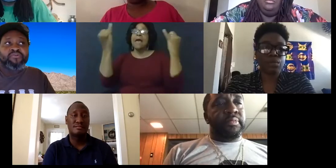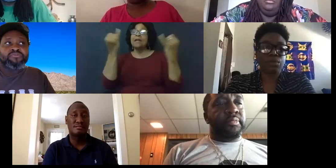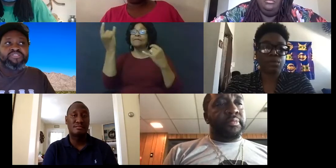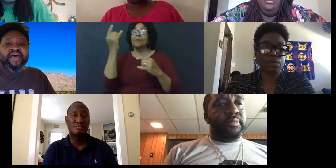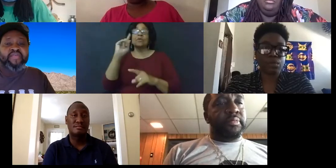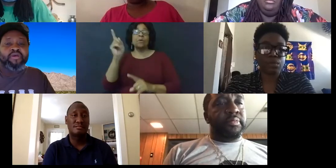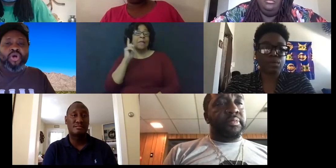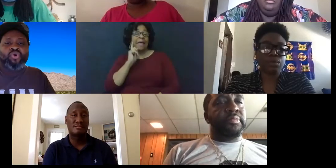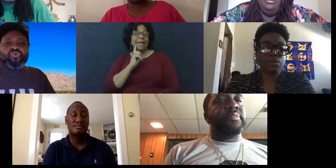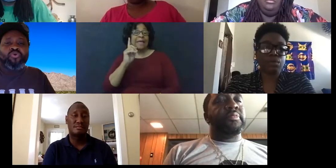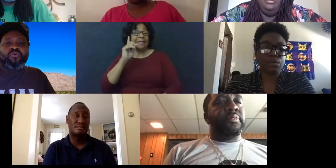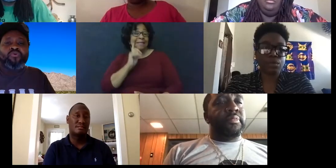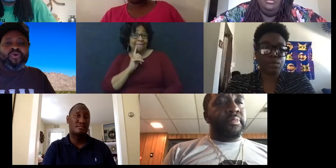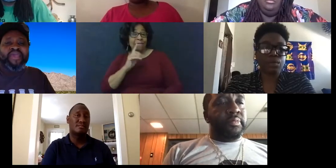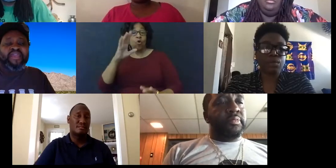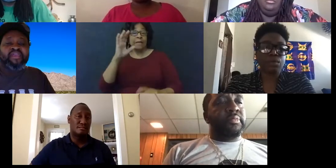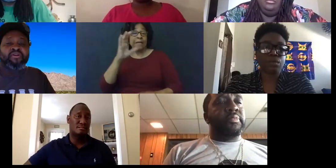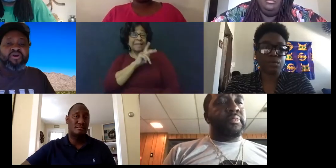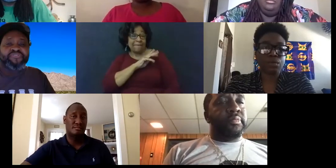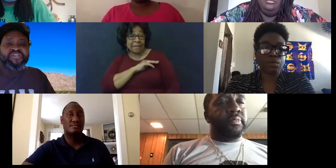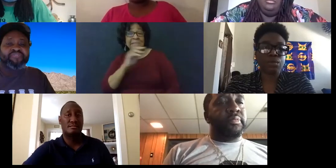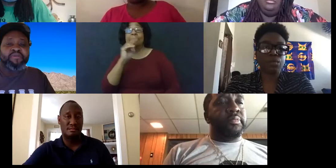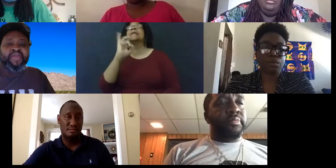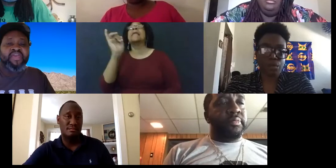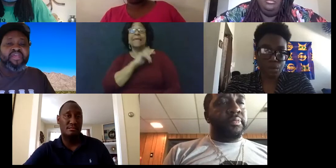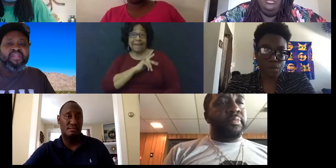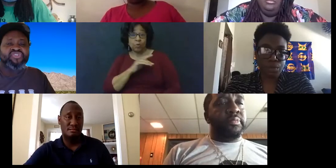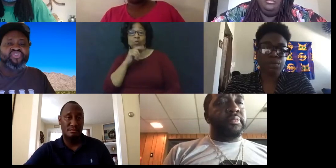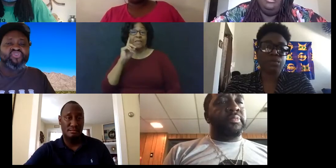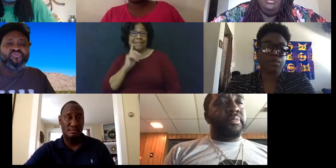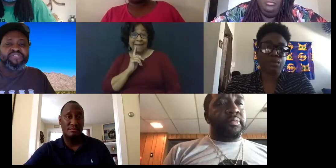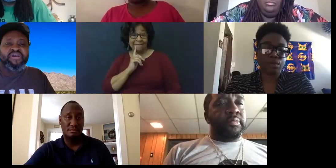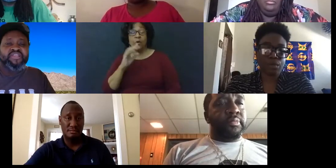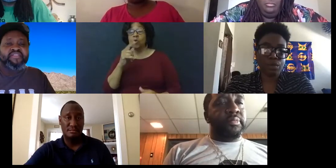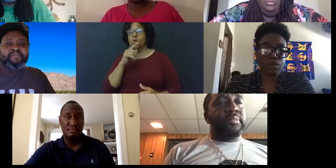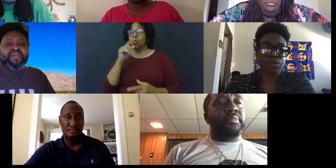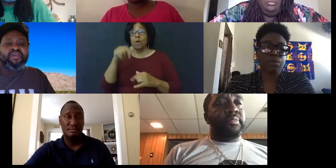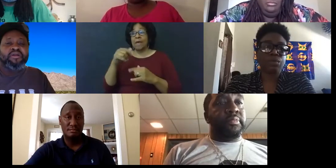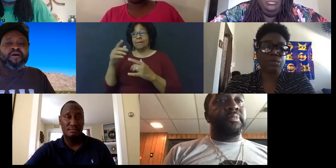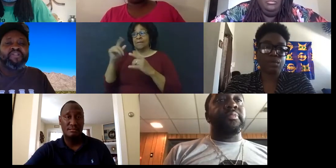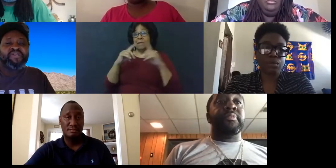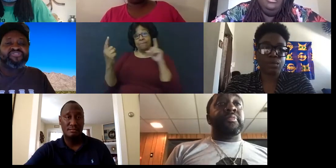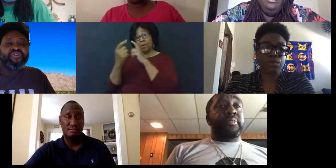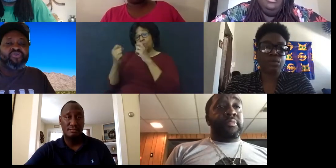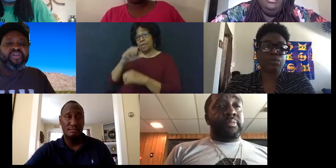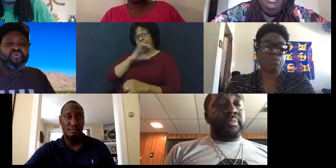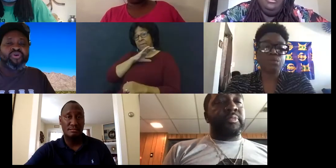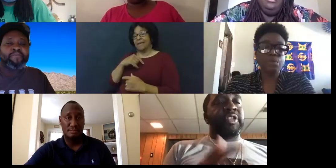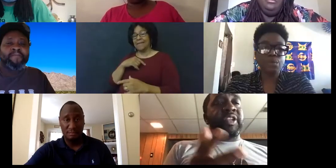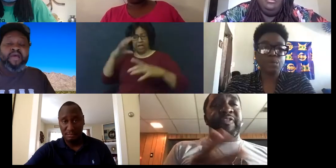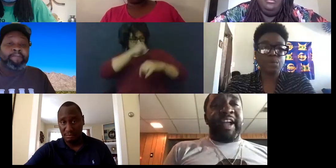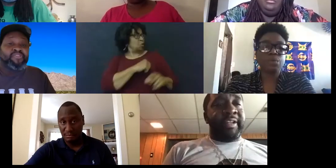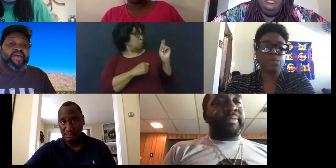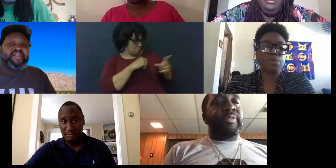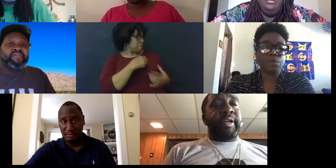anybody who's deaf, who quote unquote can't hear an officer give a command and then assumes that they're being belligerent or ignoring